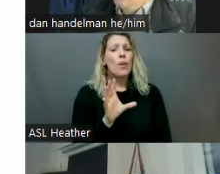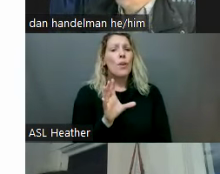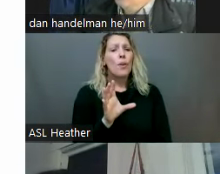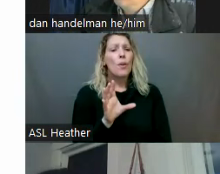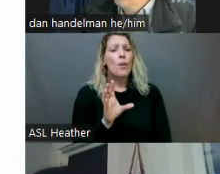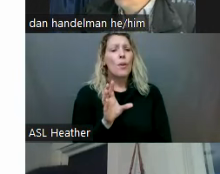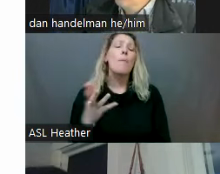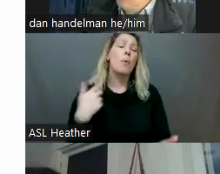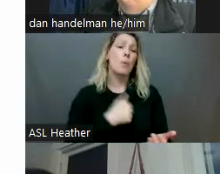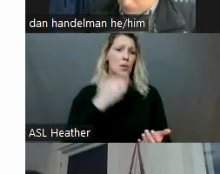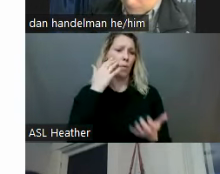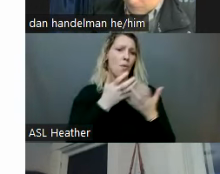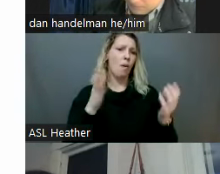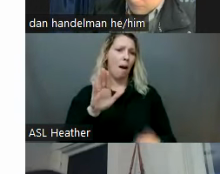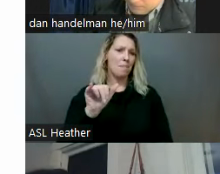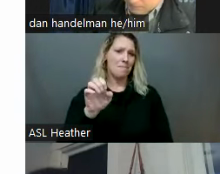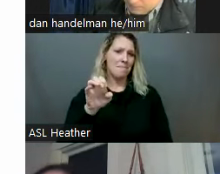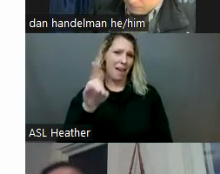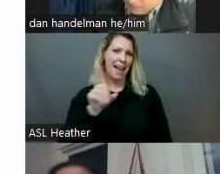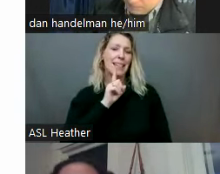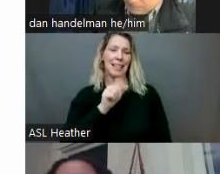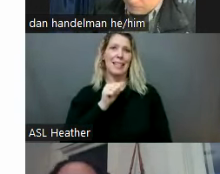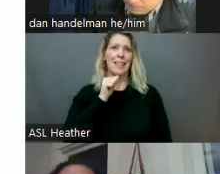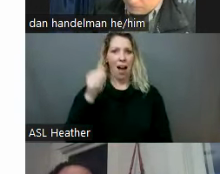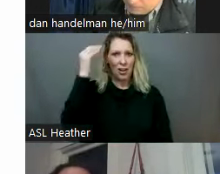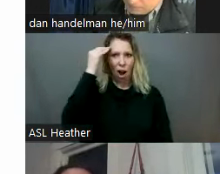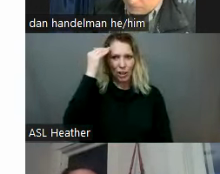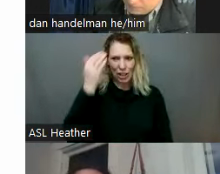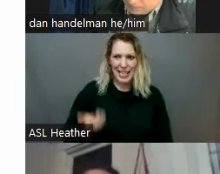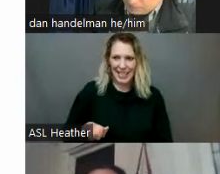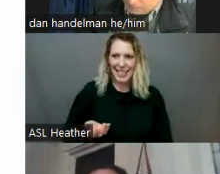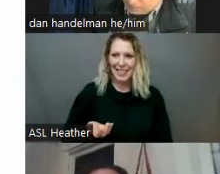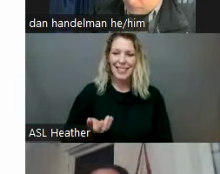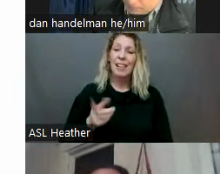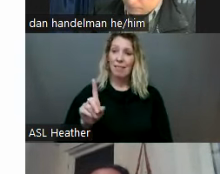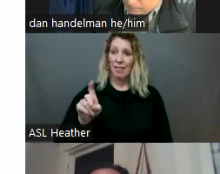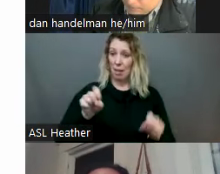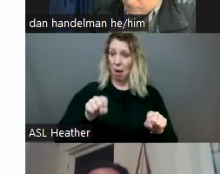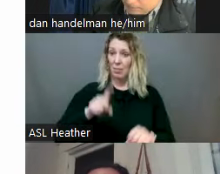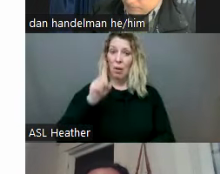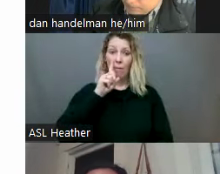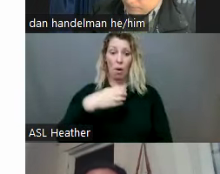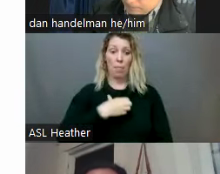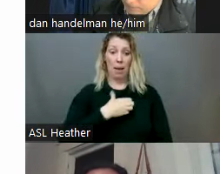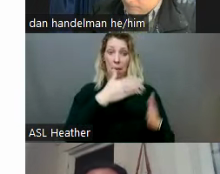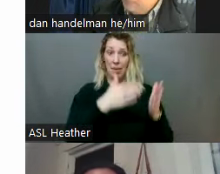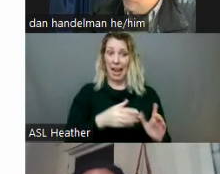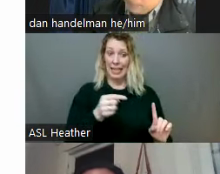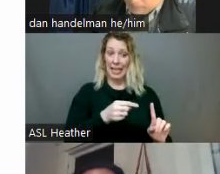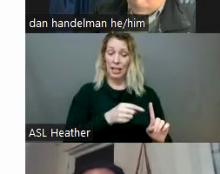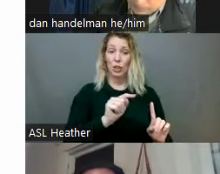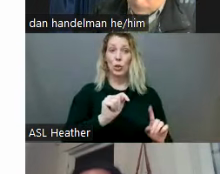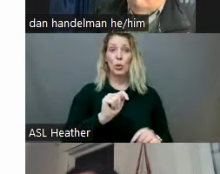I mean, we know that a lot of bias is unconscious, right? So is it possible for the complainant to